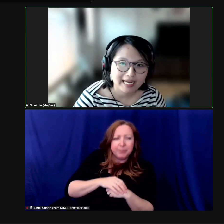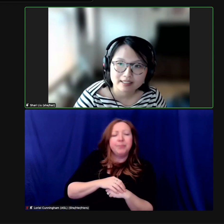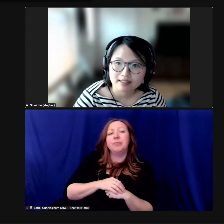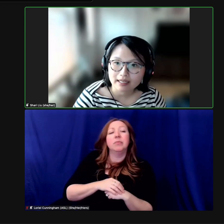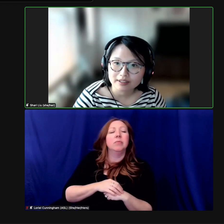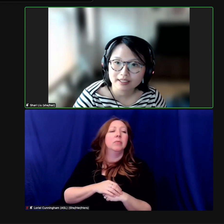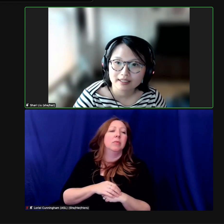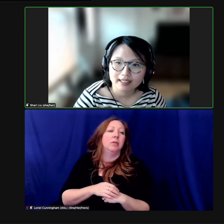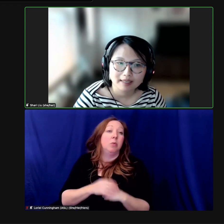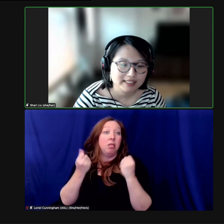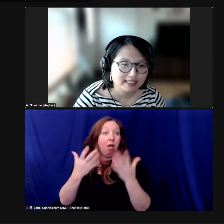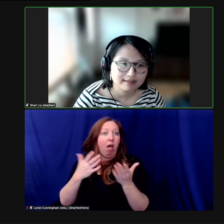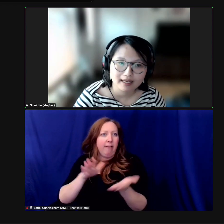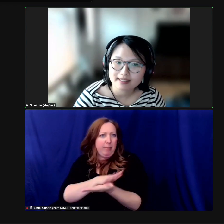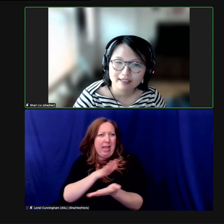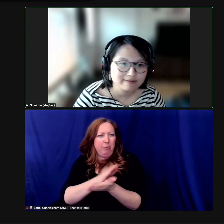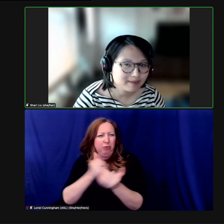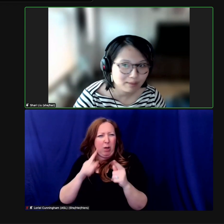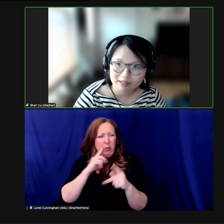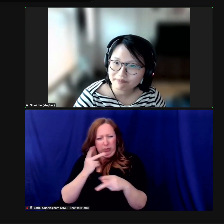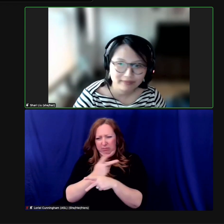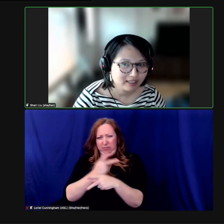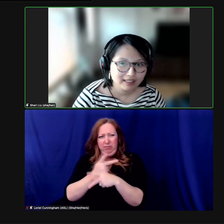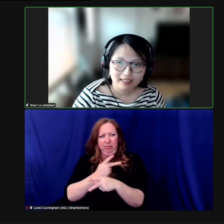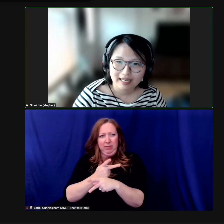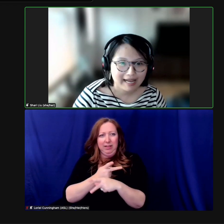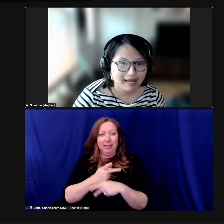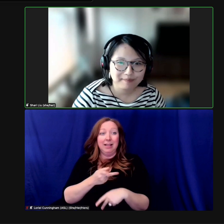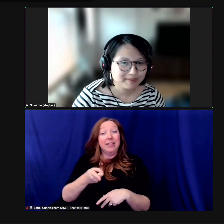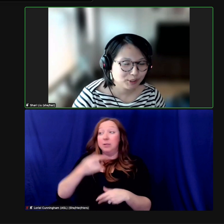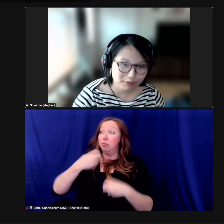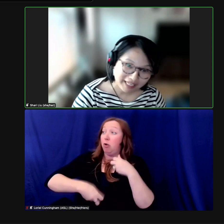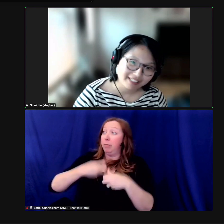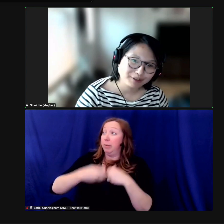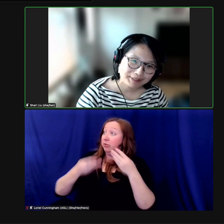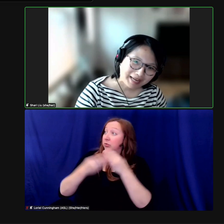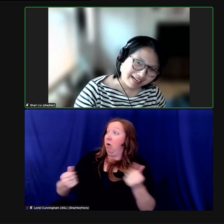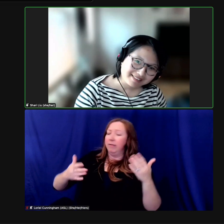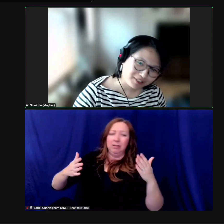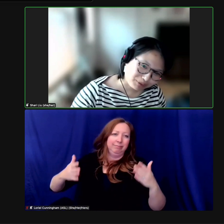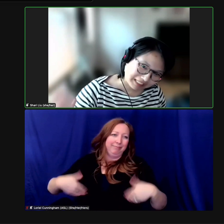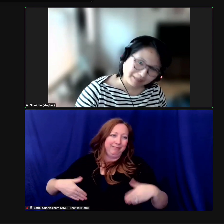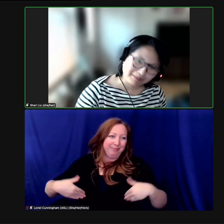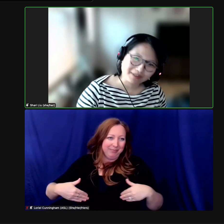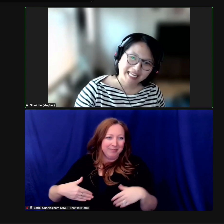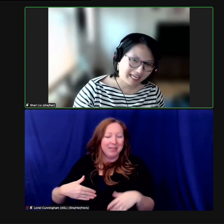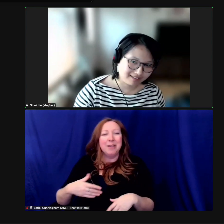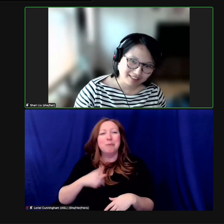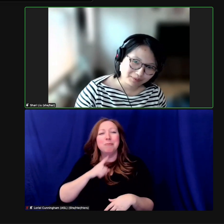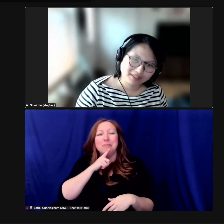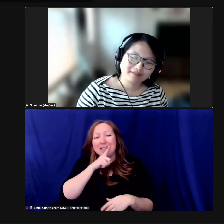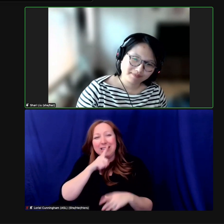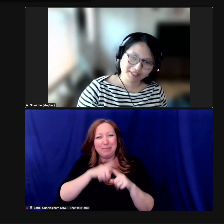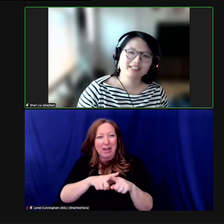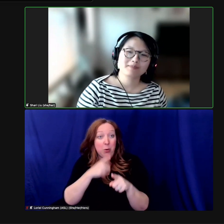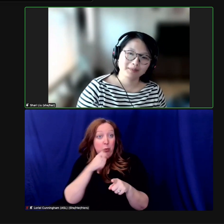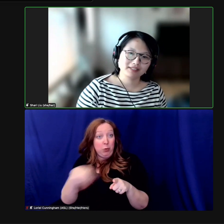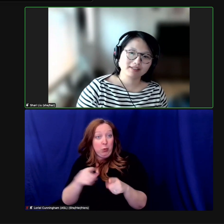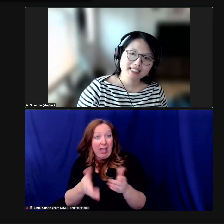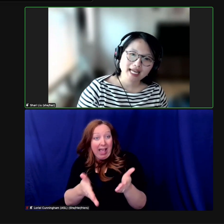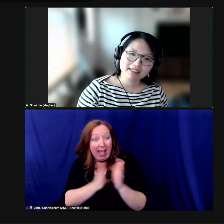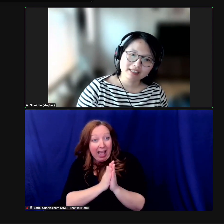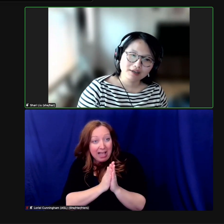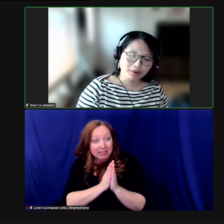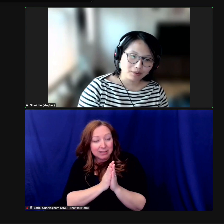trying to hash this out. This is not a solved problem. So depending on who you ask, either we're able to handle it with good